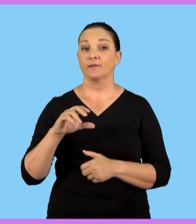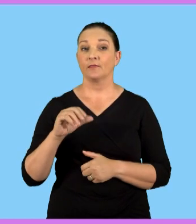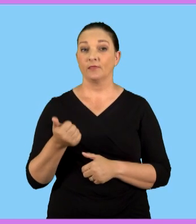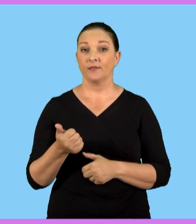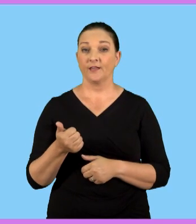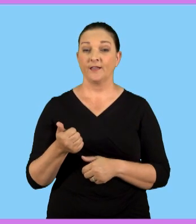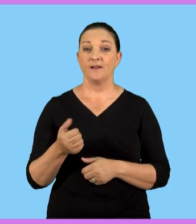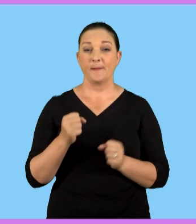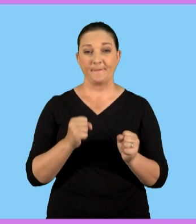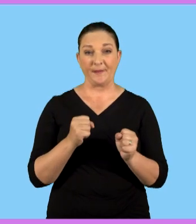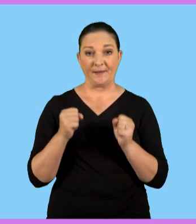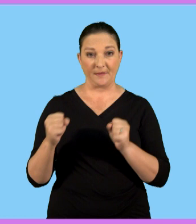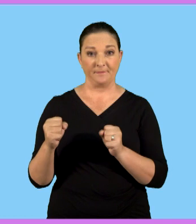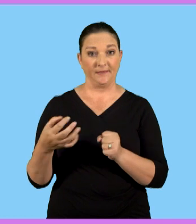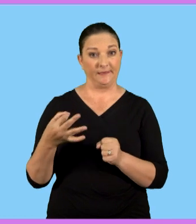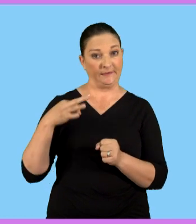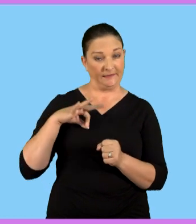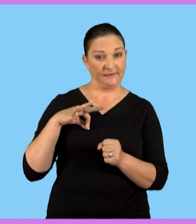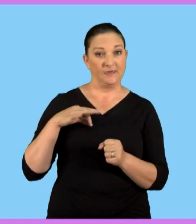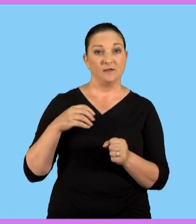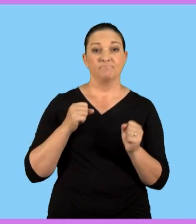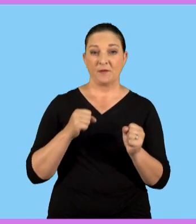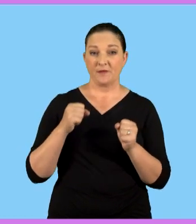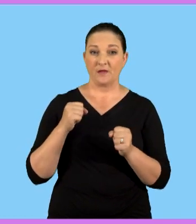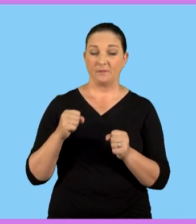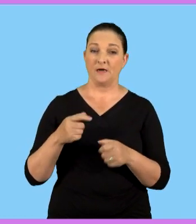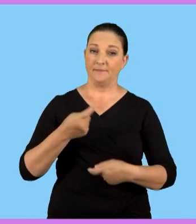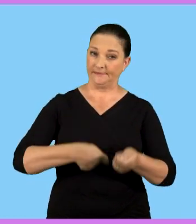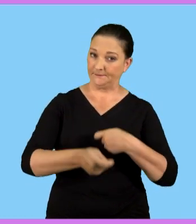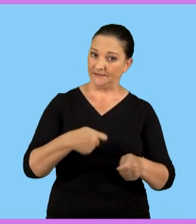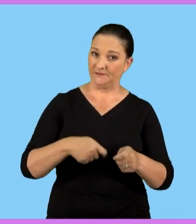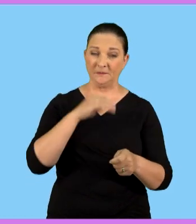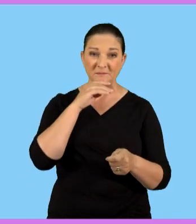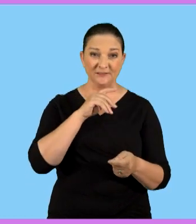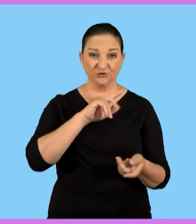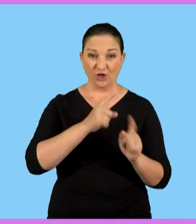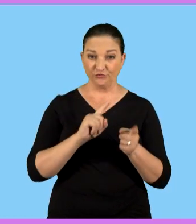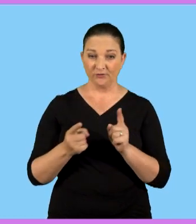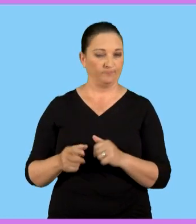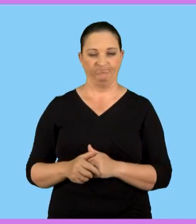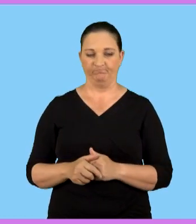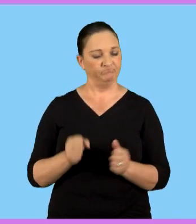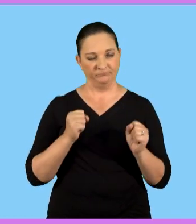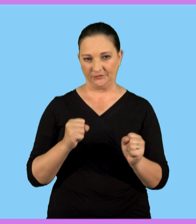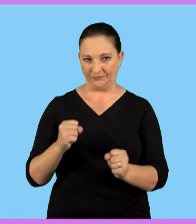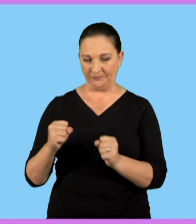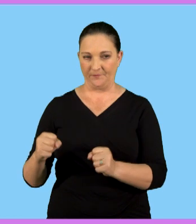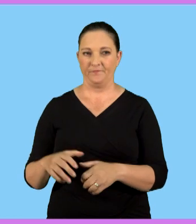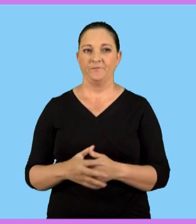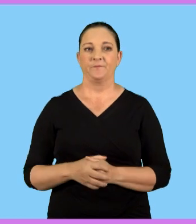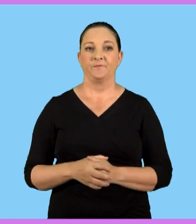Then we spoke of fixed income and expense, an income or expense that does not change every month.